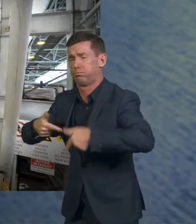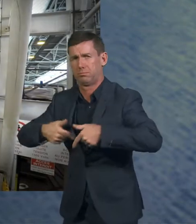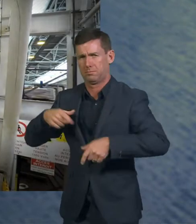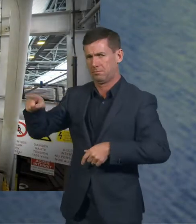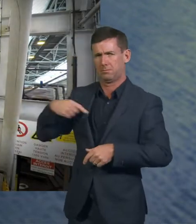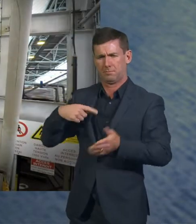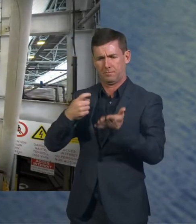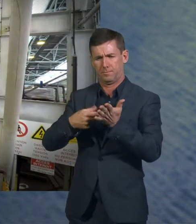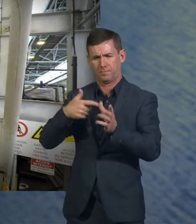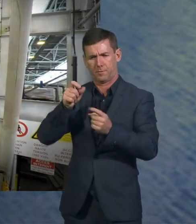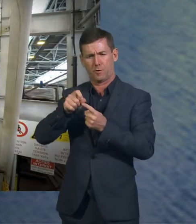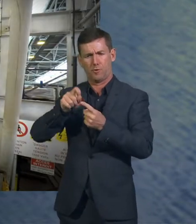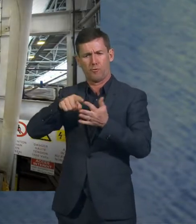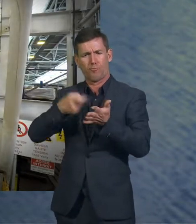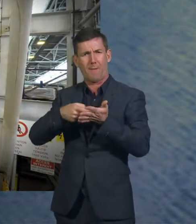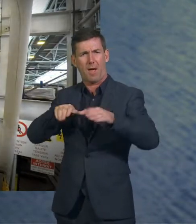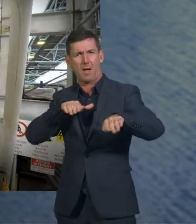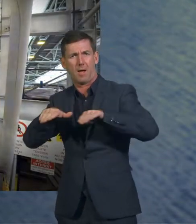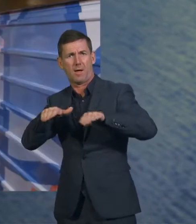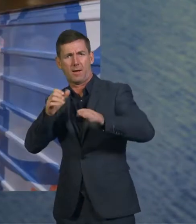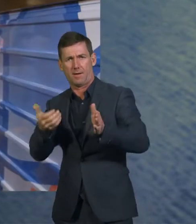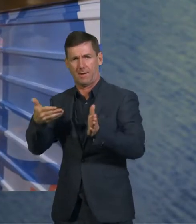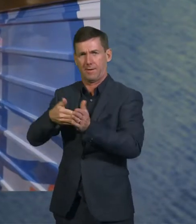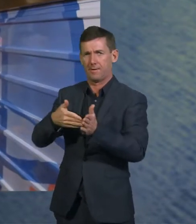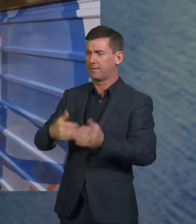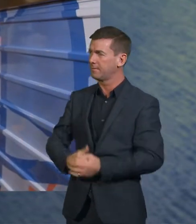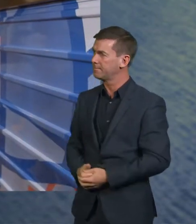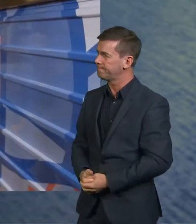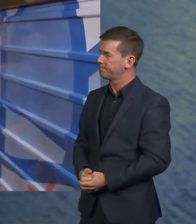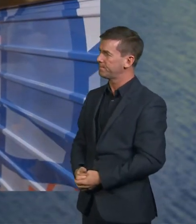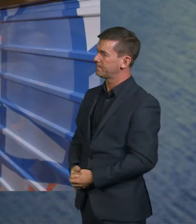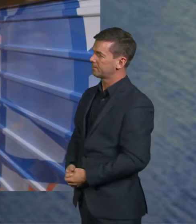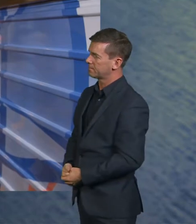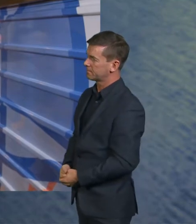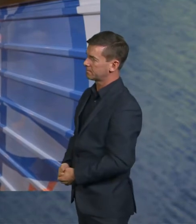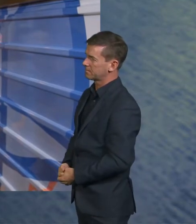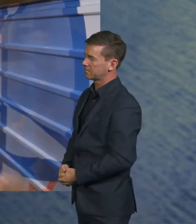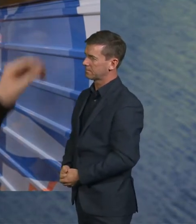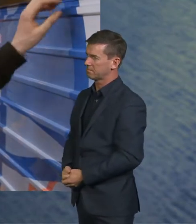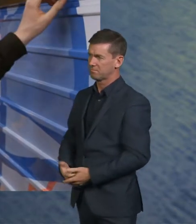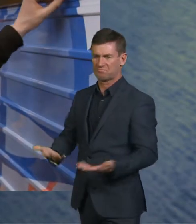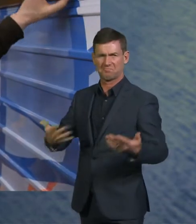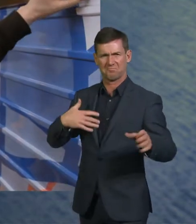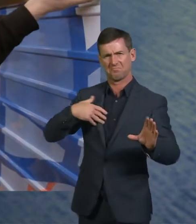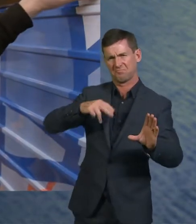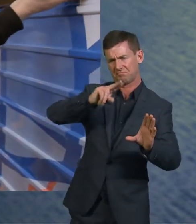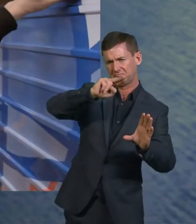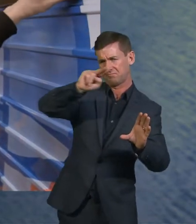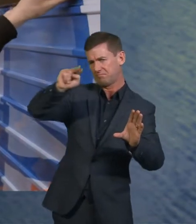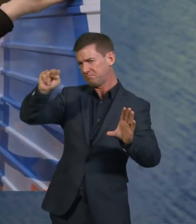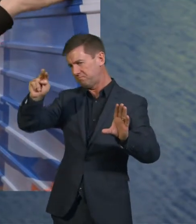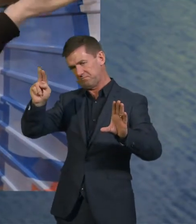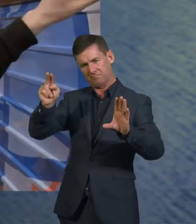edition. It is just like a giant wallpapering job, yeah. It's obviously on a massive scale. And